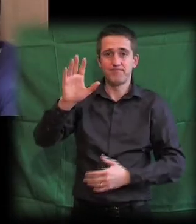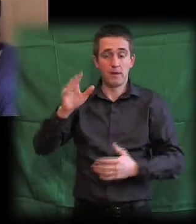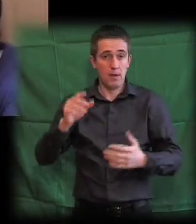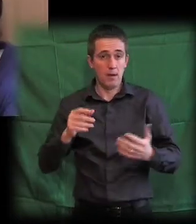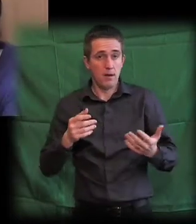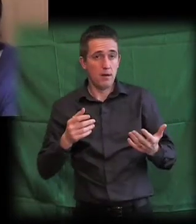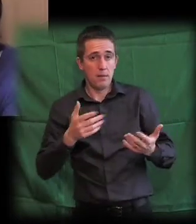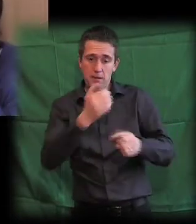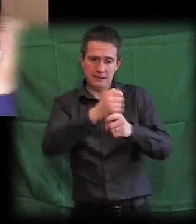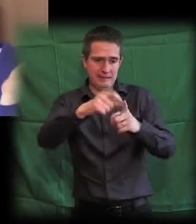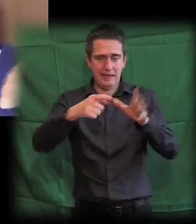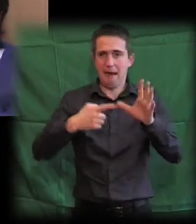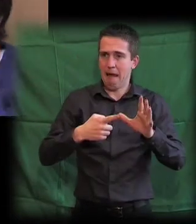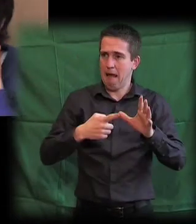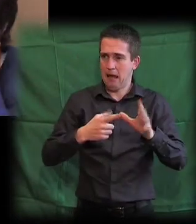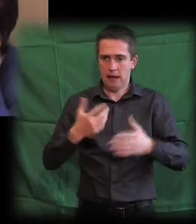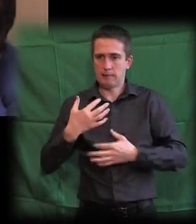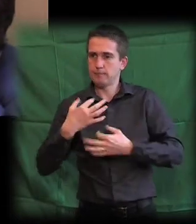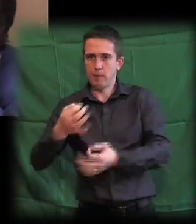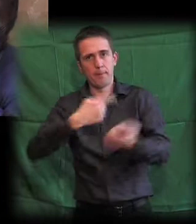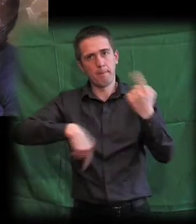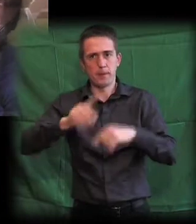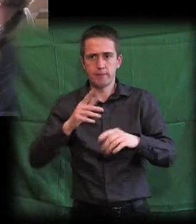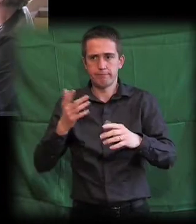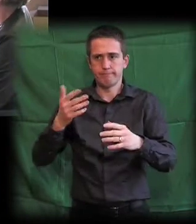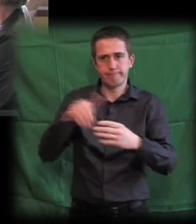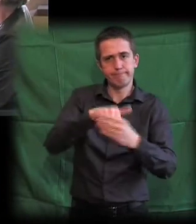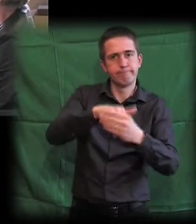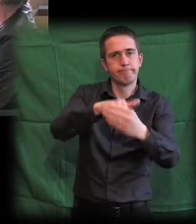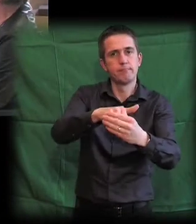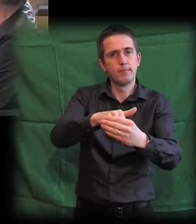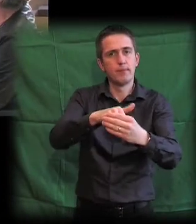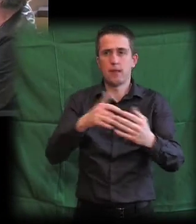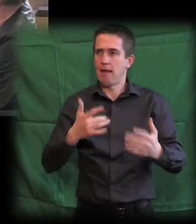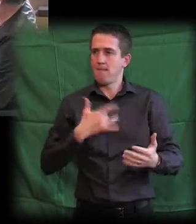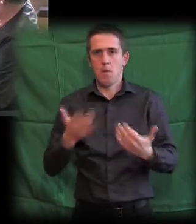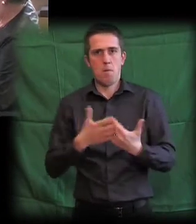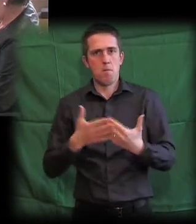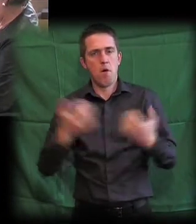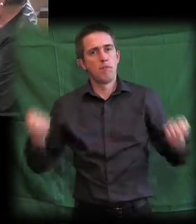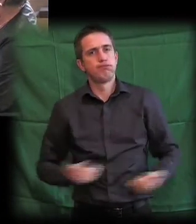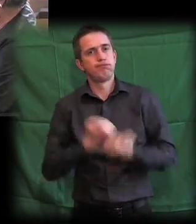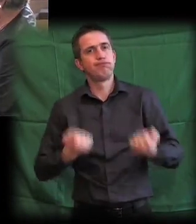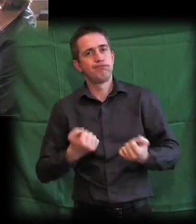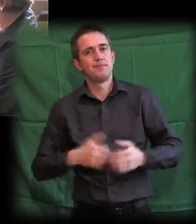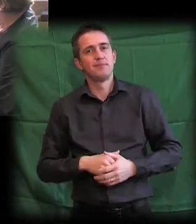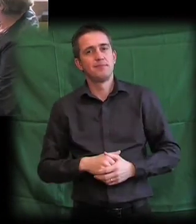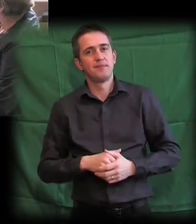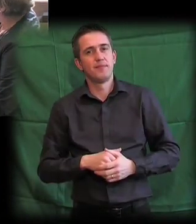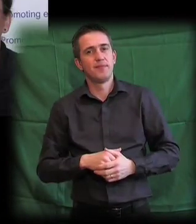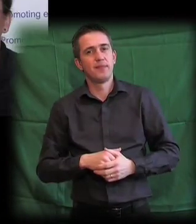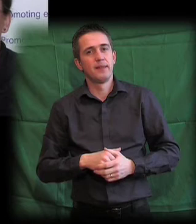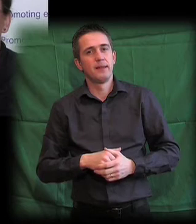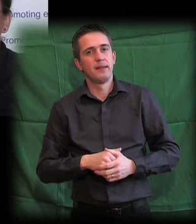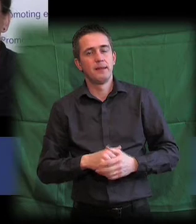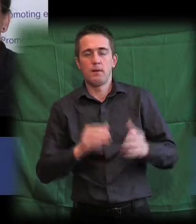brain in the world, but I can still think for myself. And it's through GDA that I've started doing that. I think if GDA